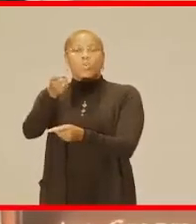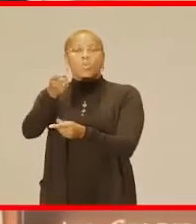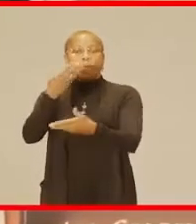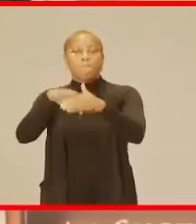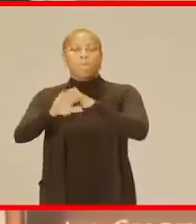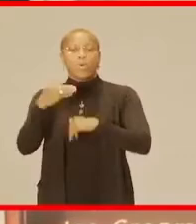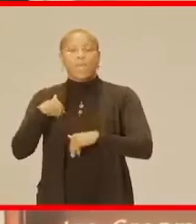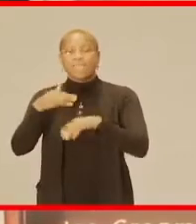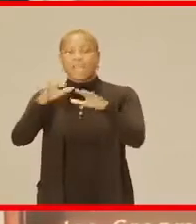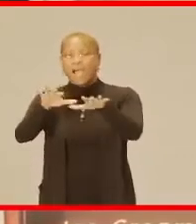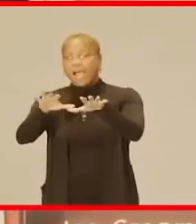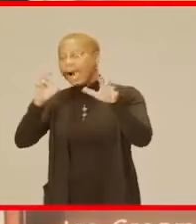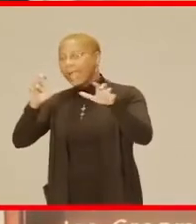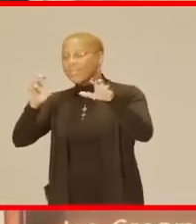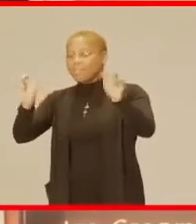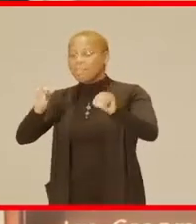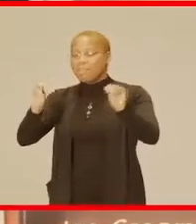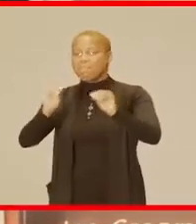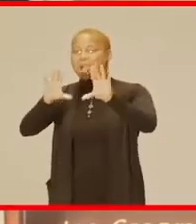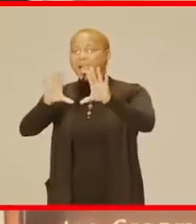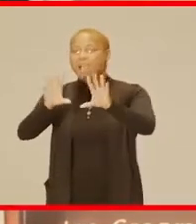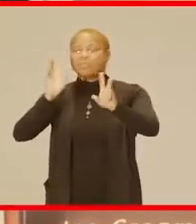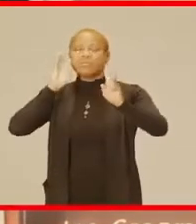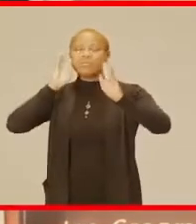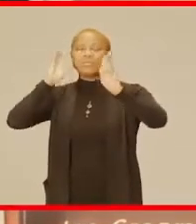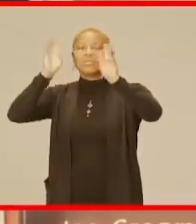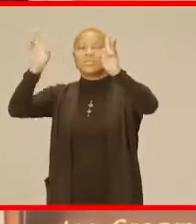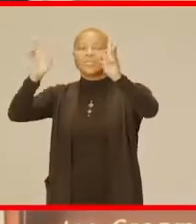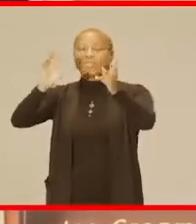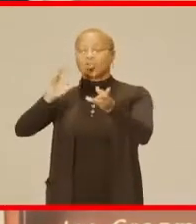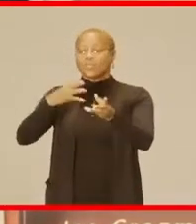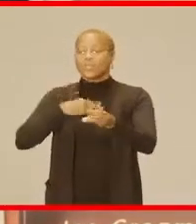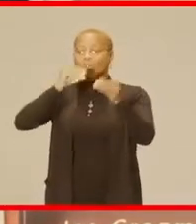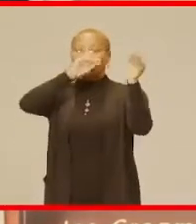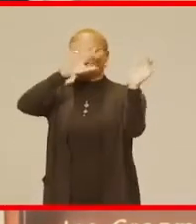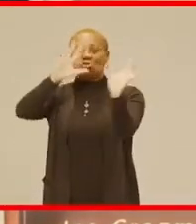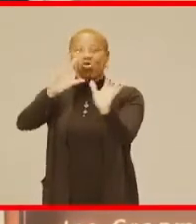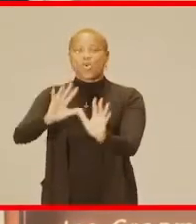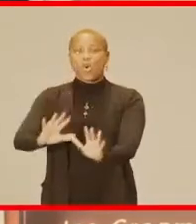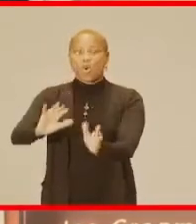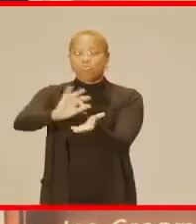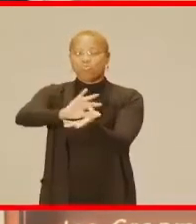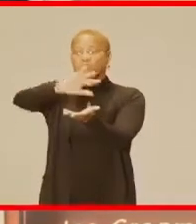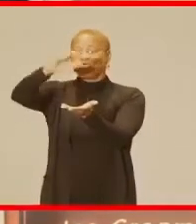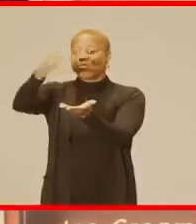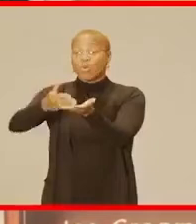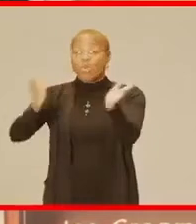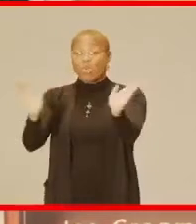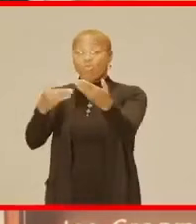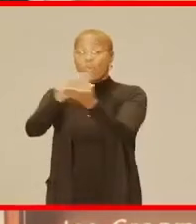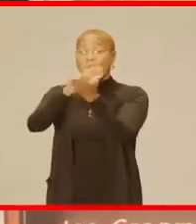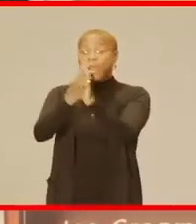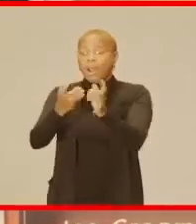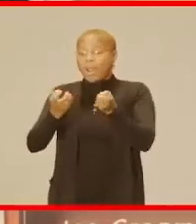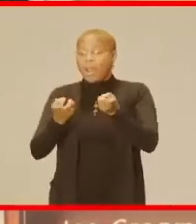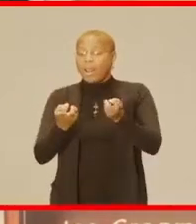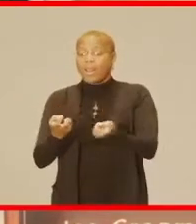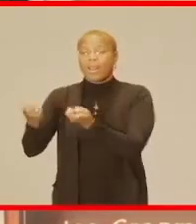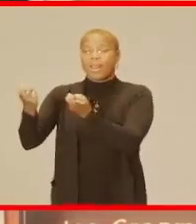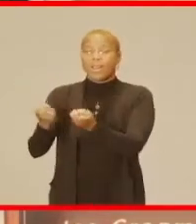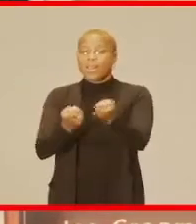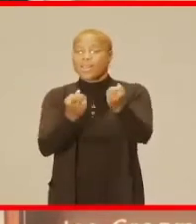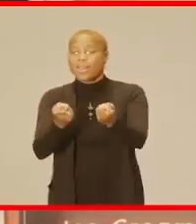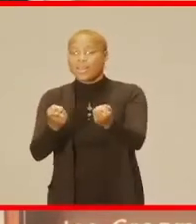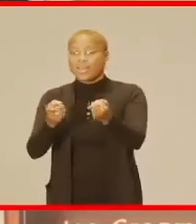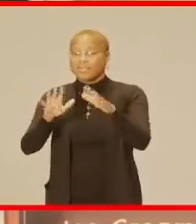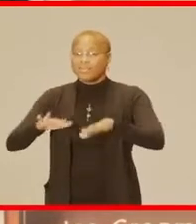She can create snow piles, turn a room into an ice skating rink, or